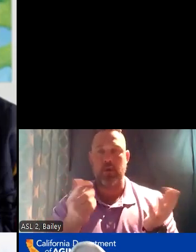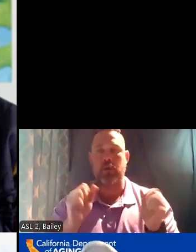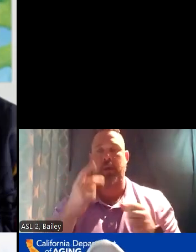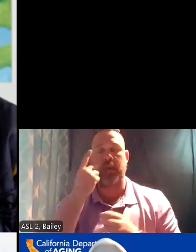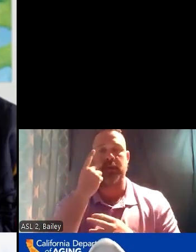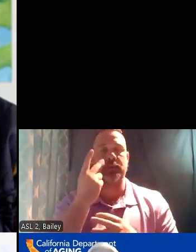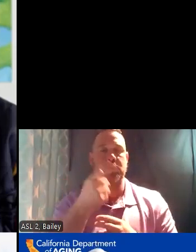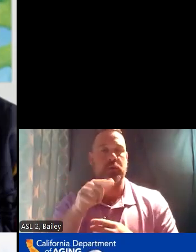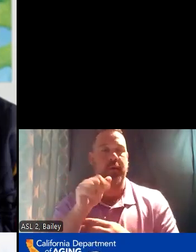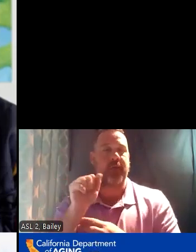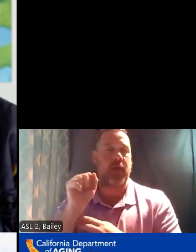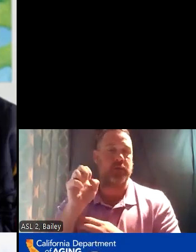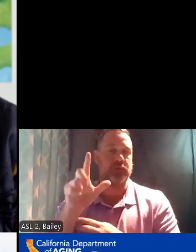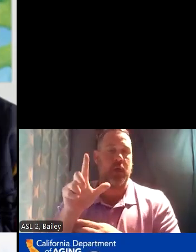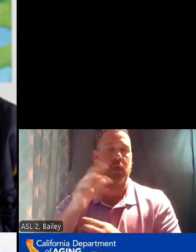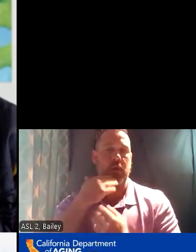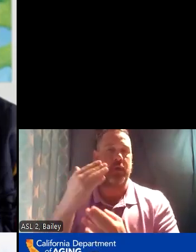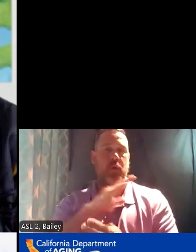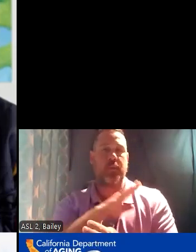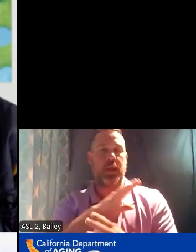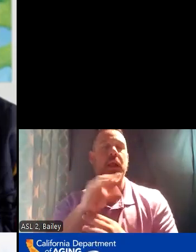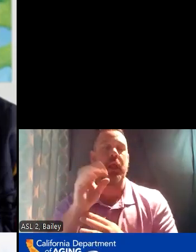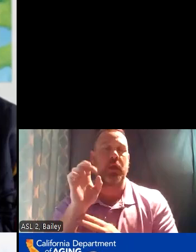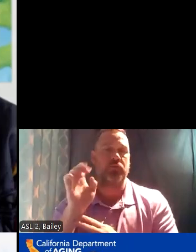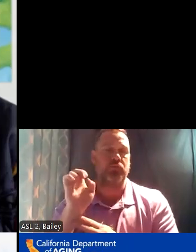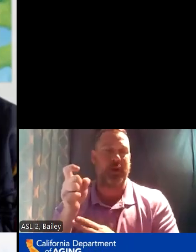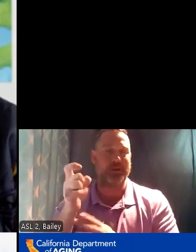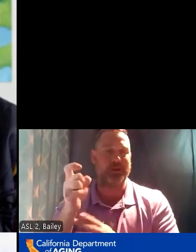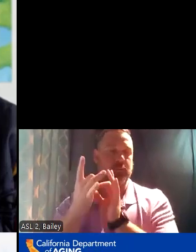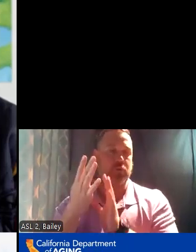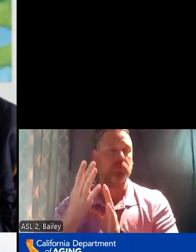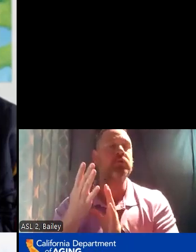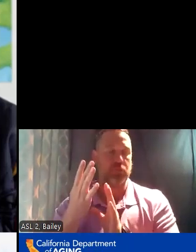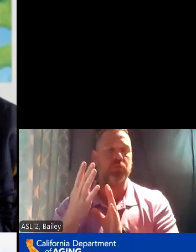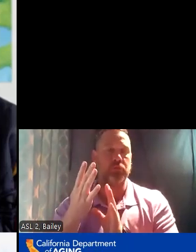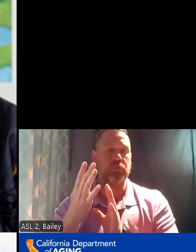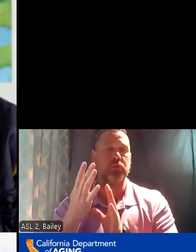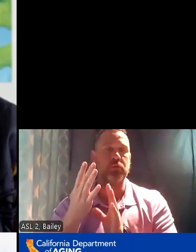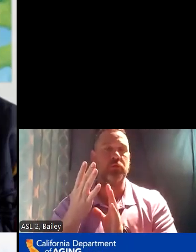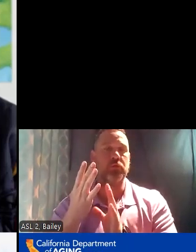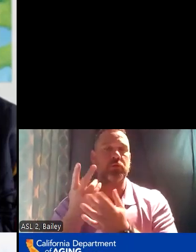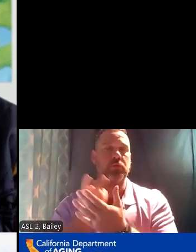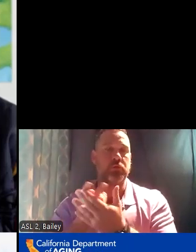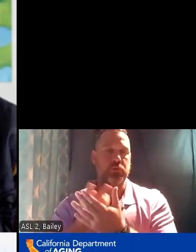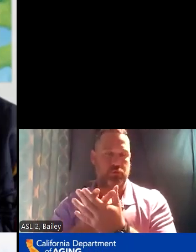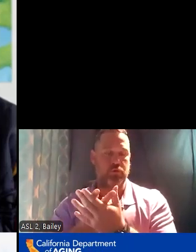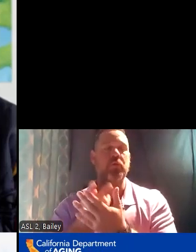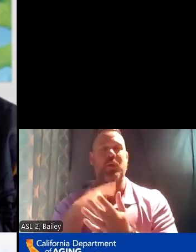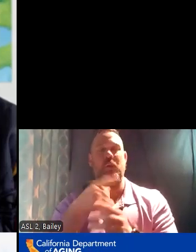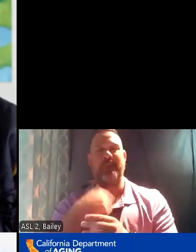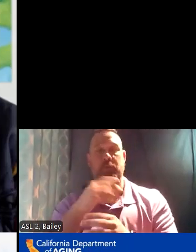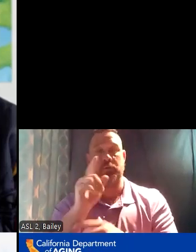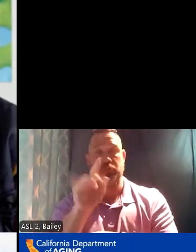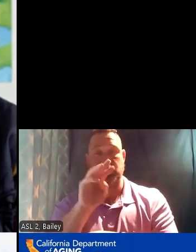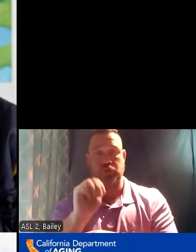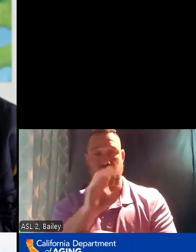have ASL. Thank you, Bailey, and Rex is his partner. We have Zoom closed